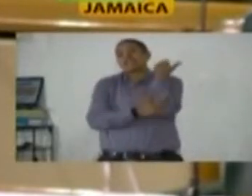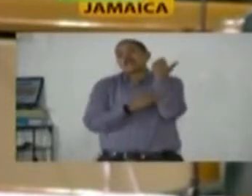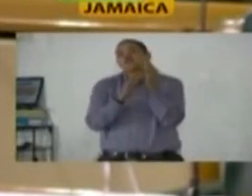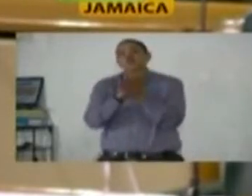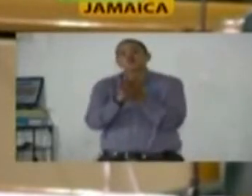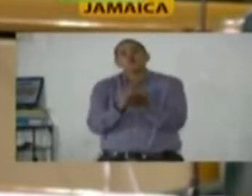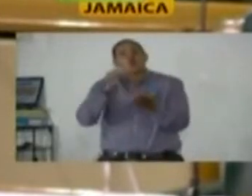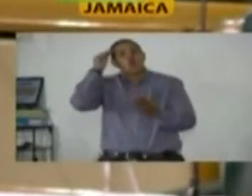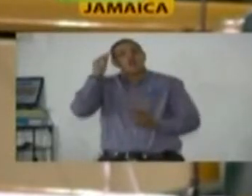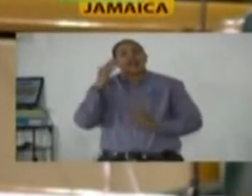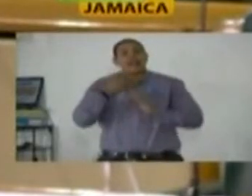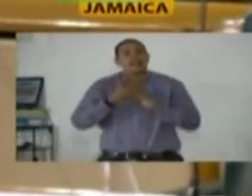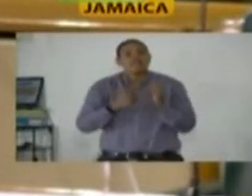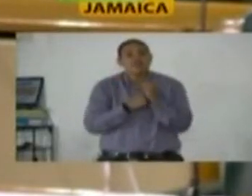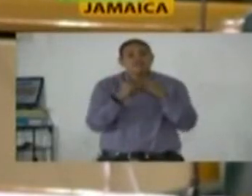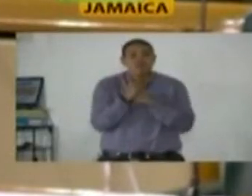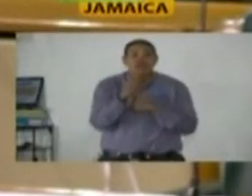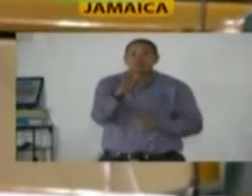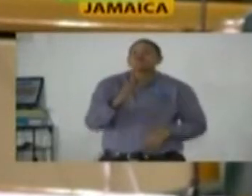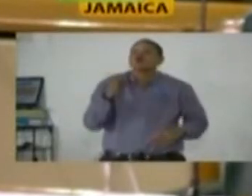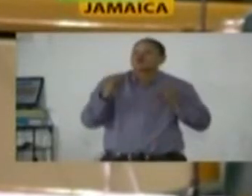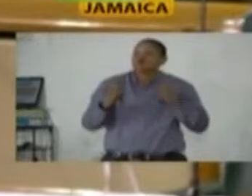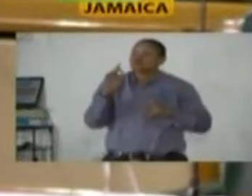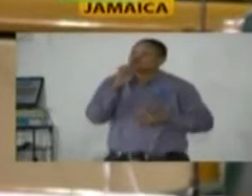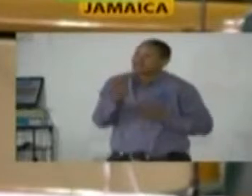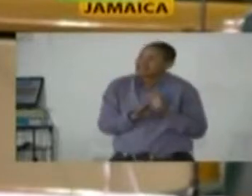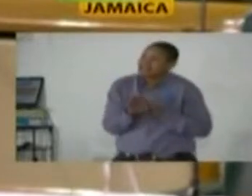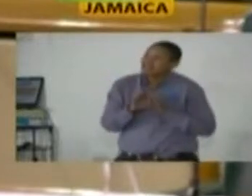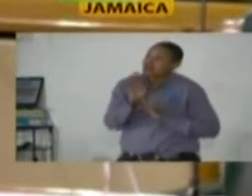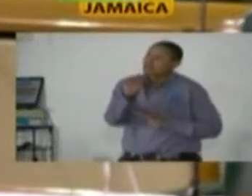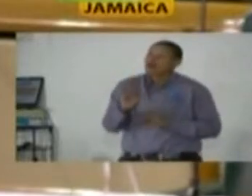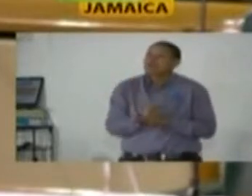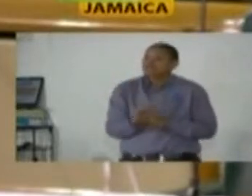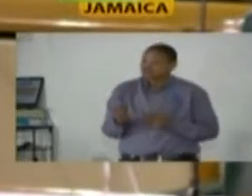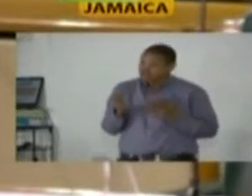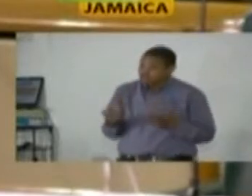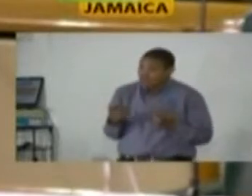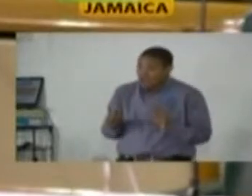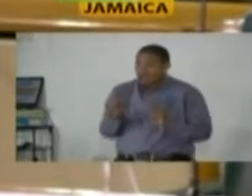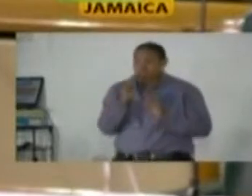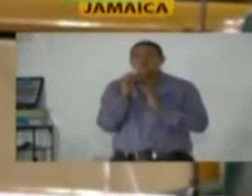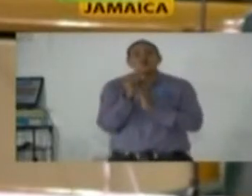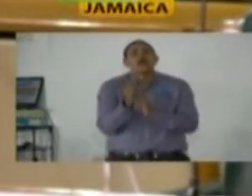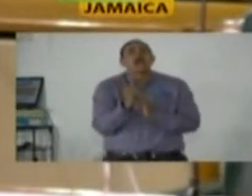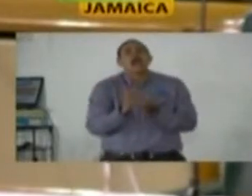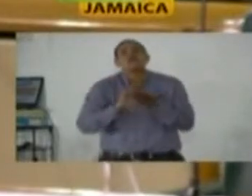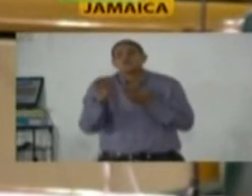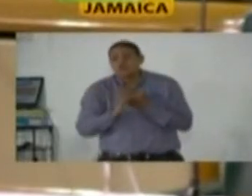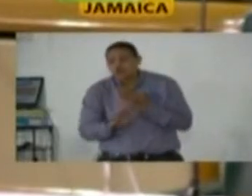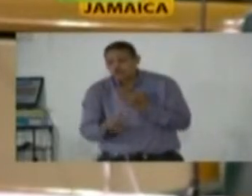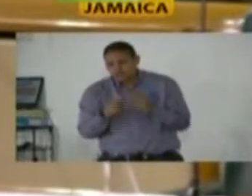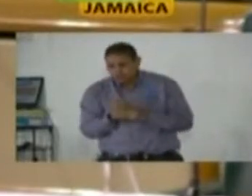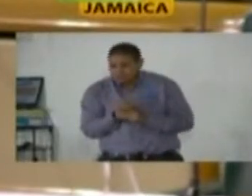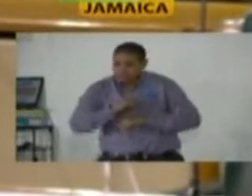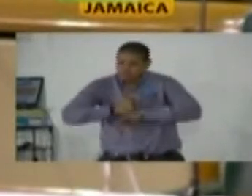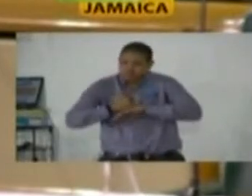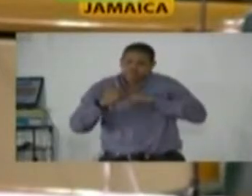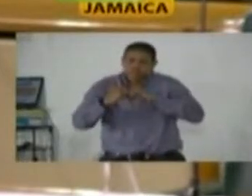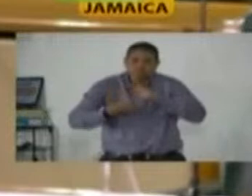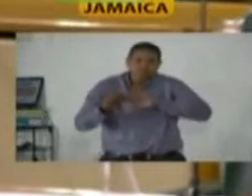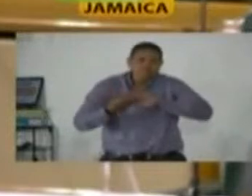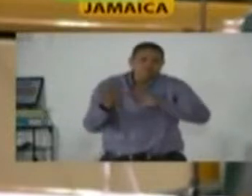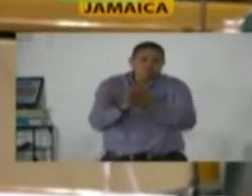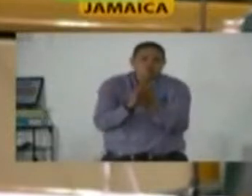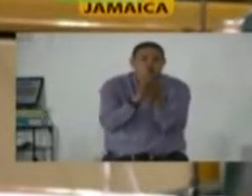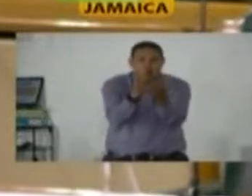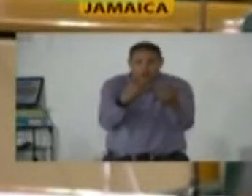Intervention Framework, NSLIP, which has been developed by the Ministry to guide curriculum management for schools.